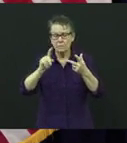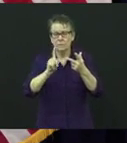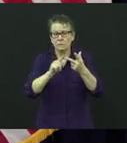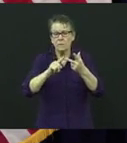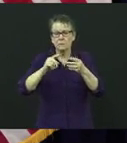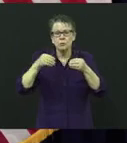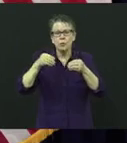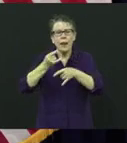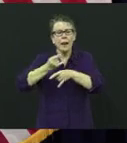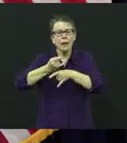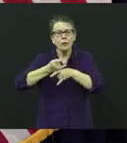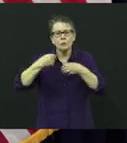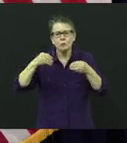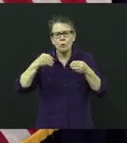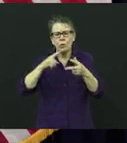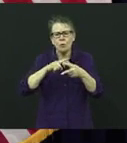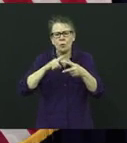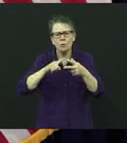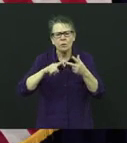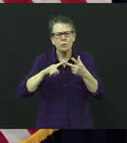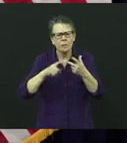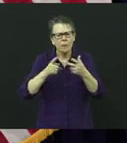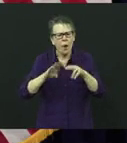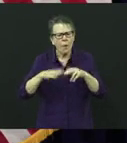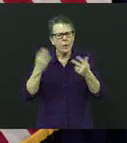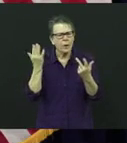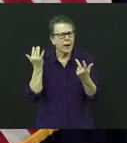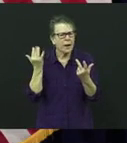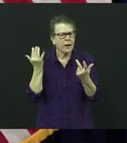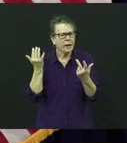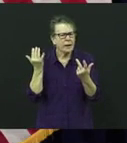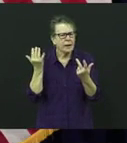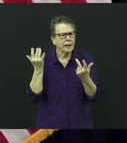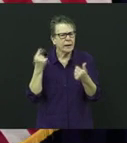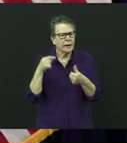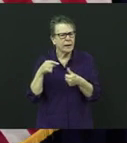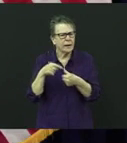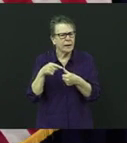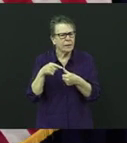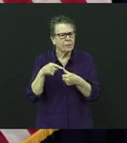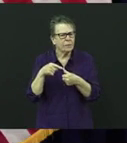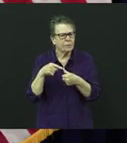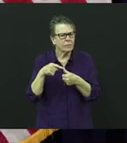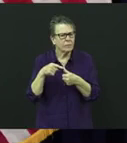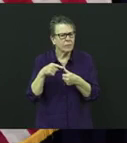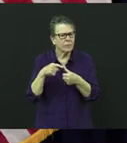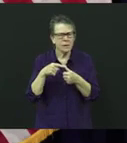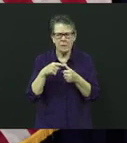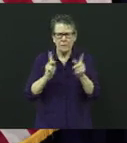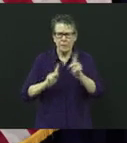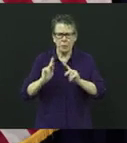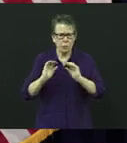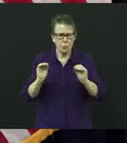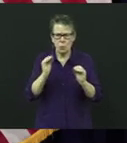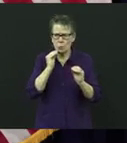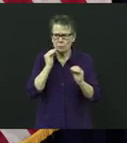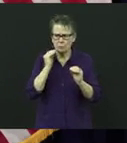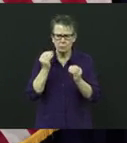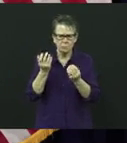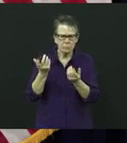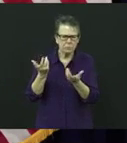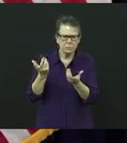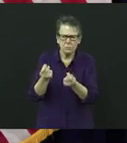population. Any concerns about COVID-19 getting into that population and what it would mean? Post office people called me